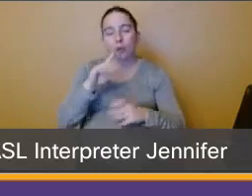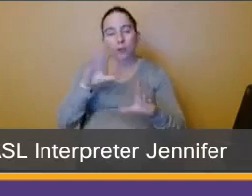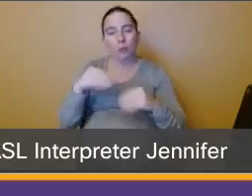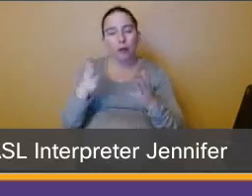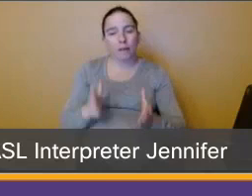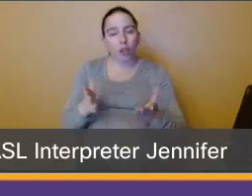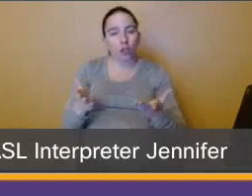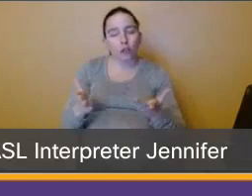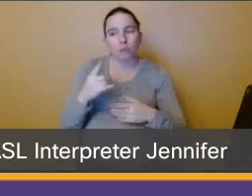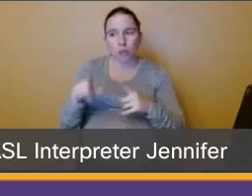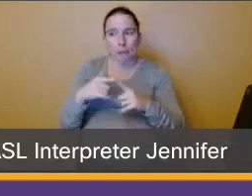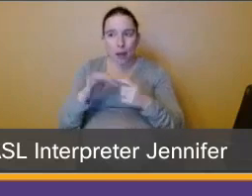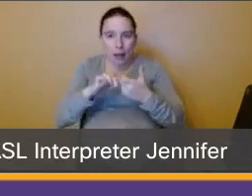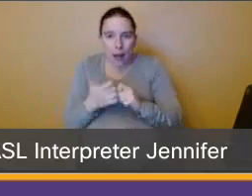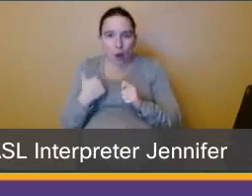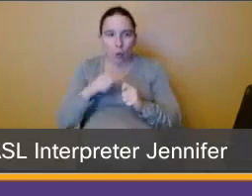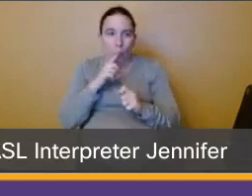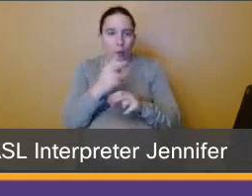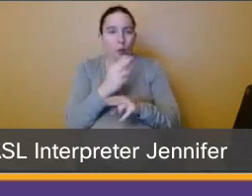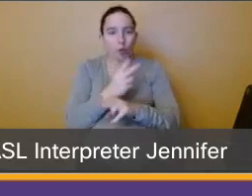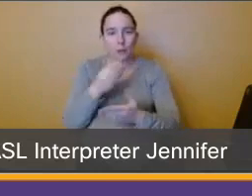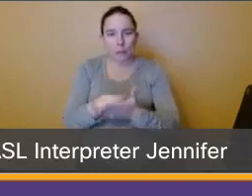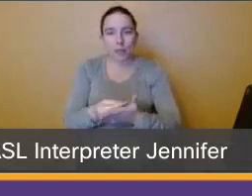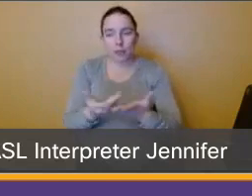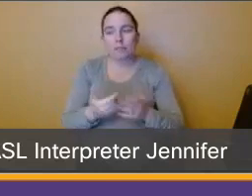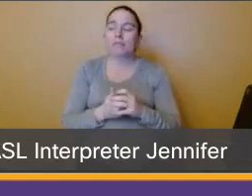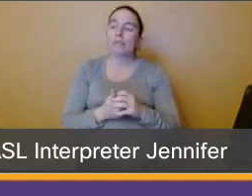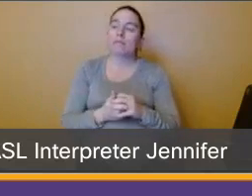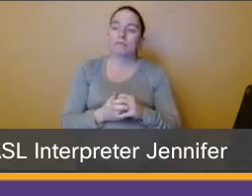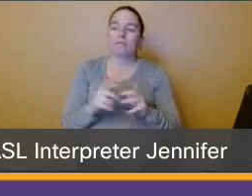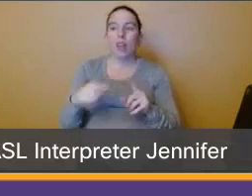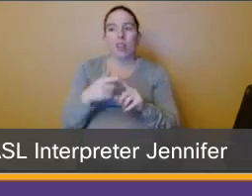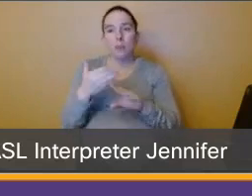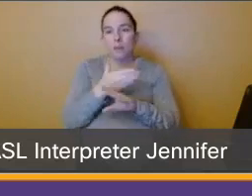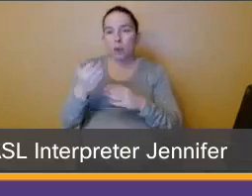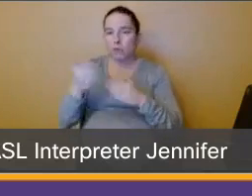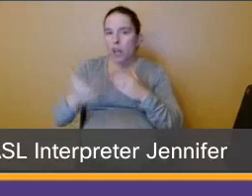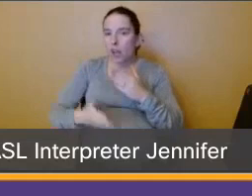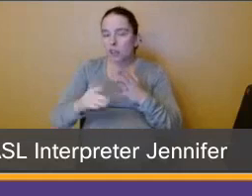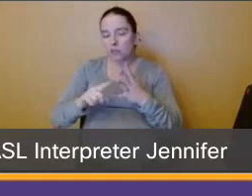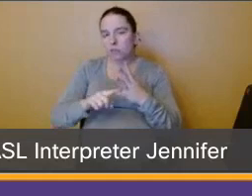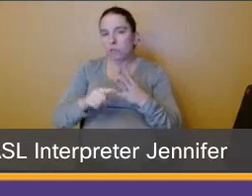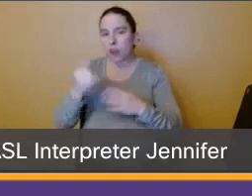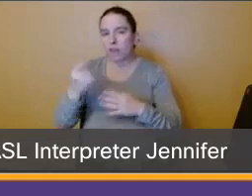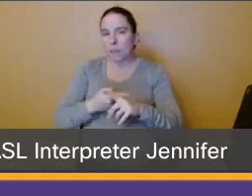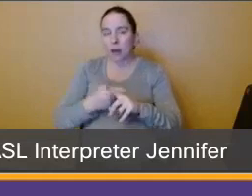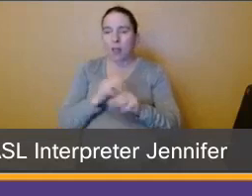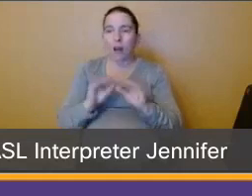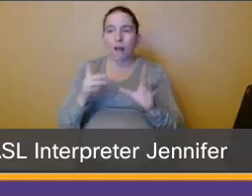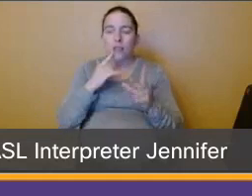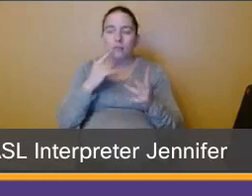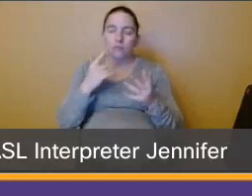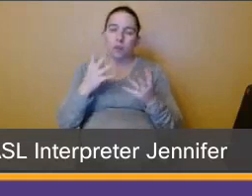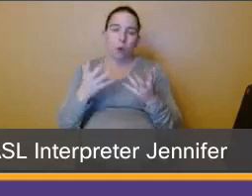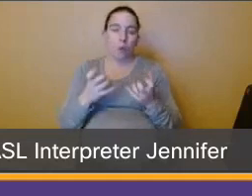about how those funds are expected to be used. And then, before the end of the month, we clearly want to also distribute the